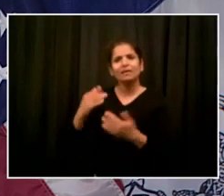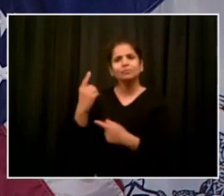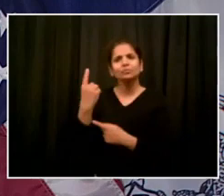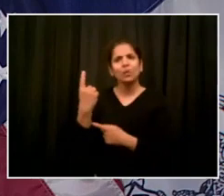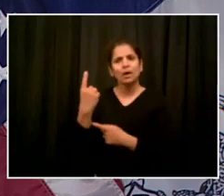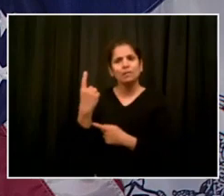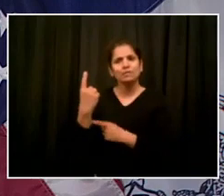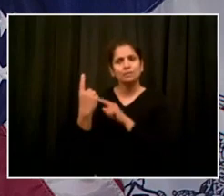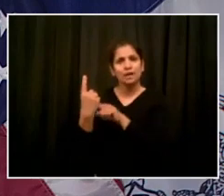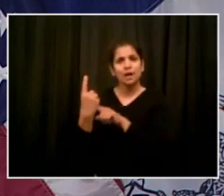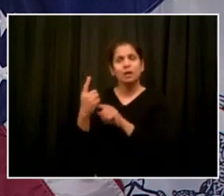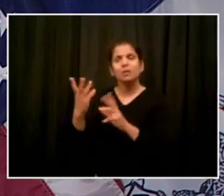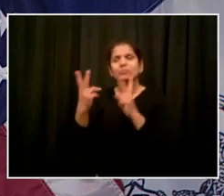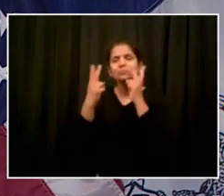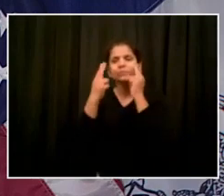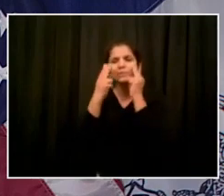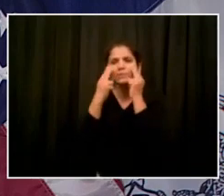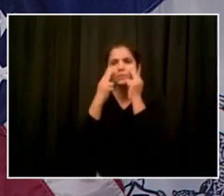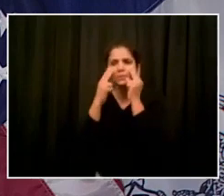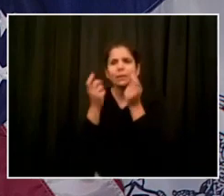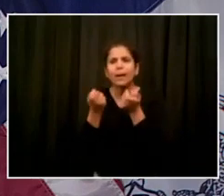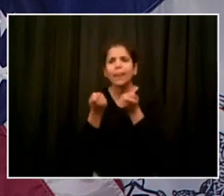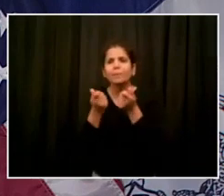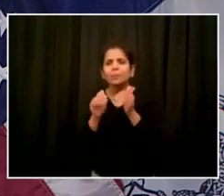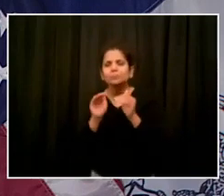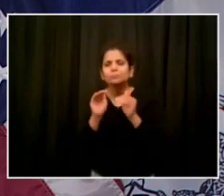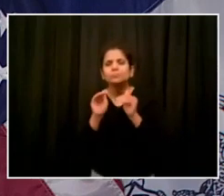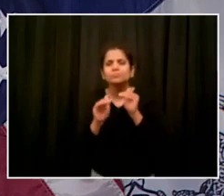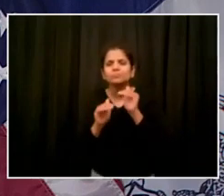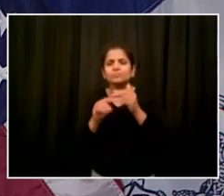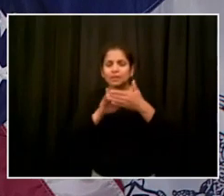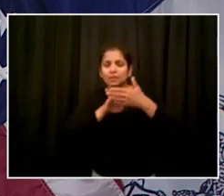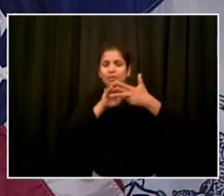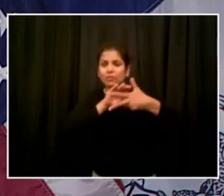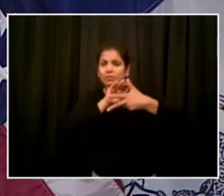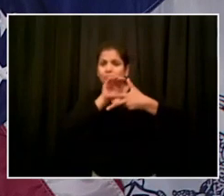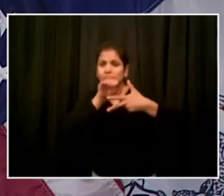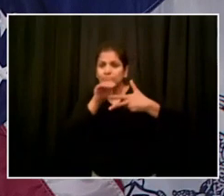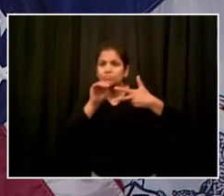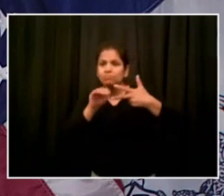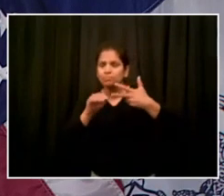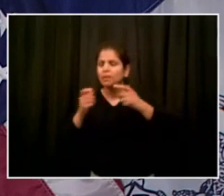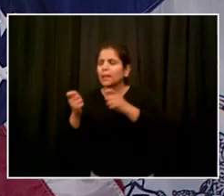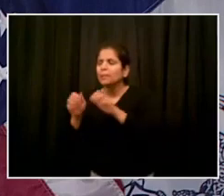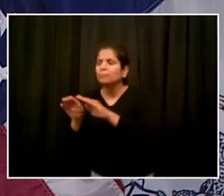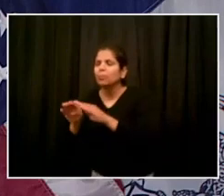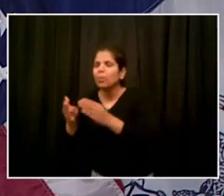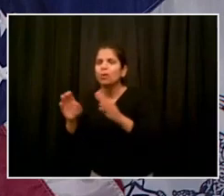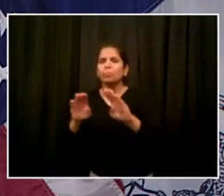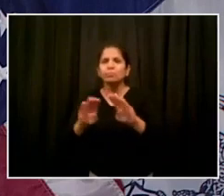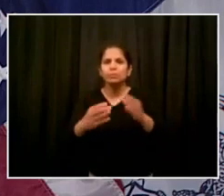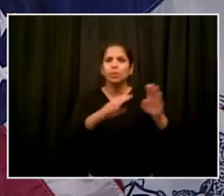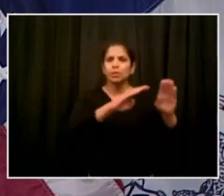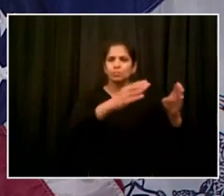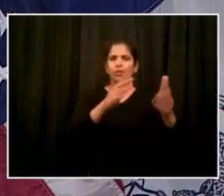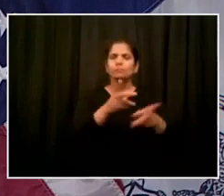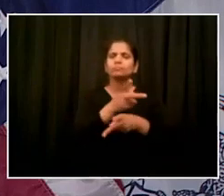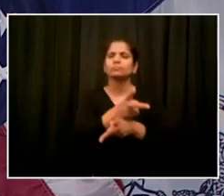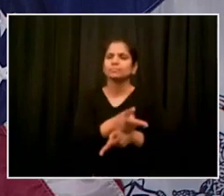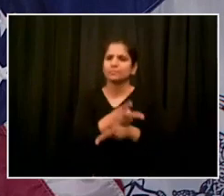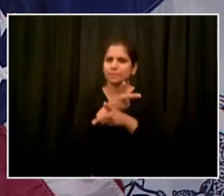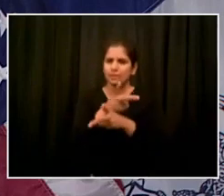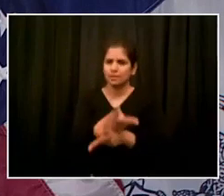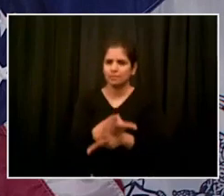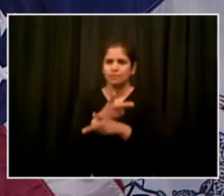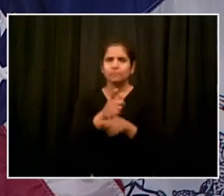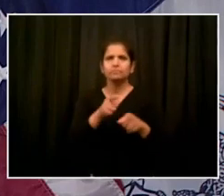now. I think we are blessed that New Yorkers are doing such an amazing job and being so disciplined, and the test and trace piece is